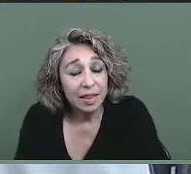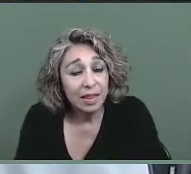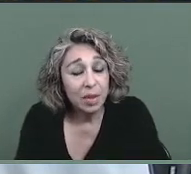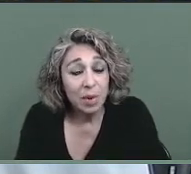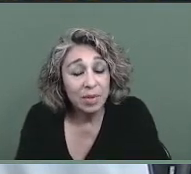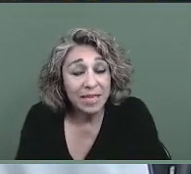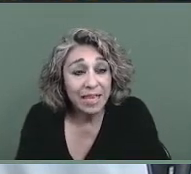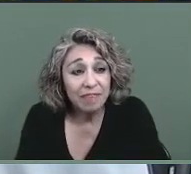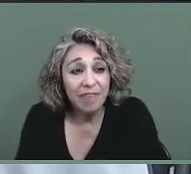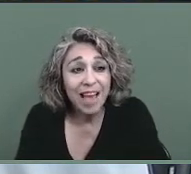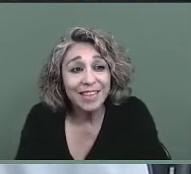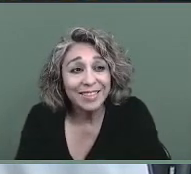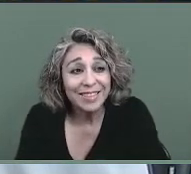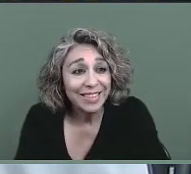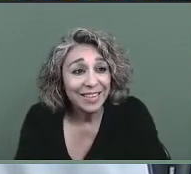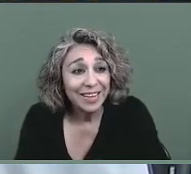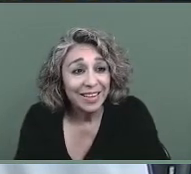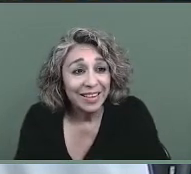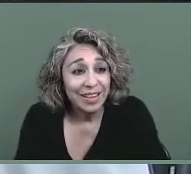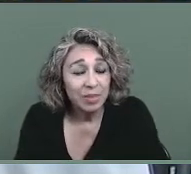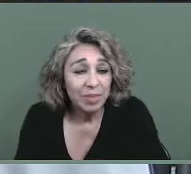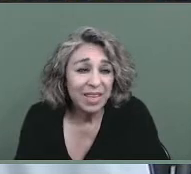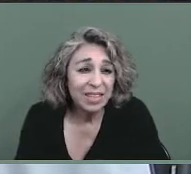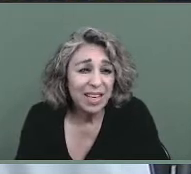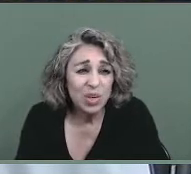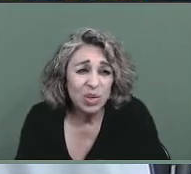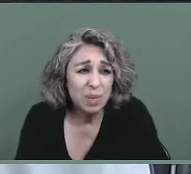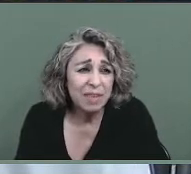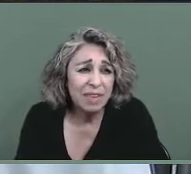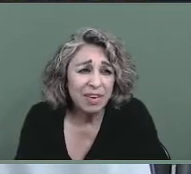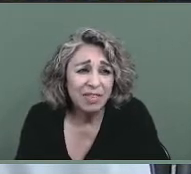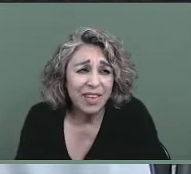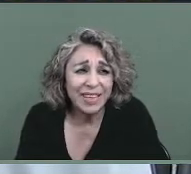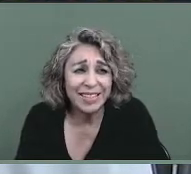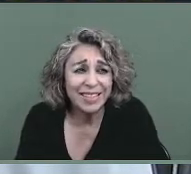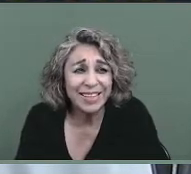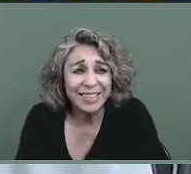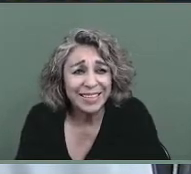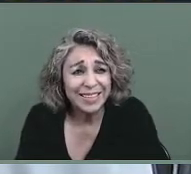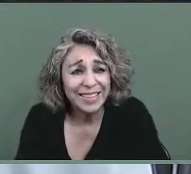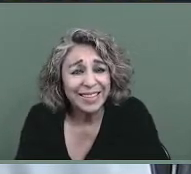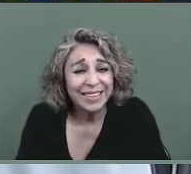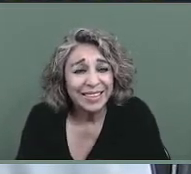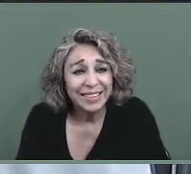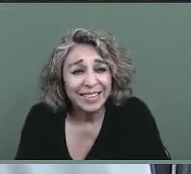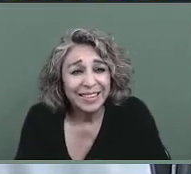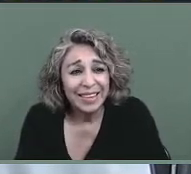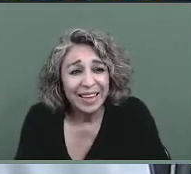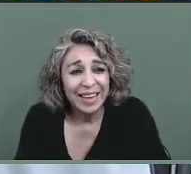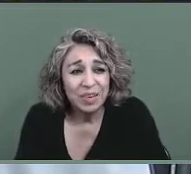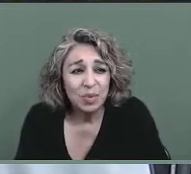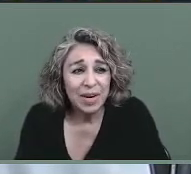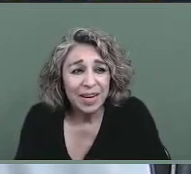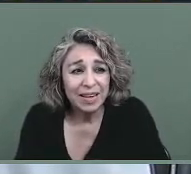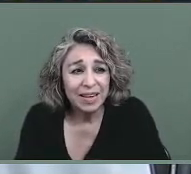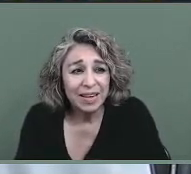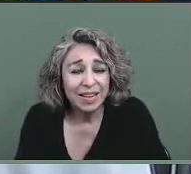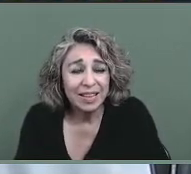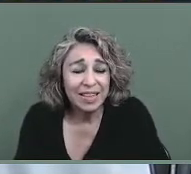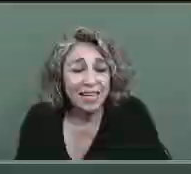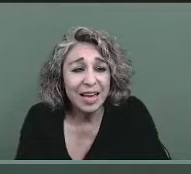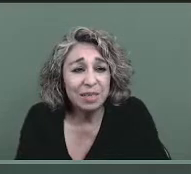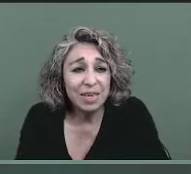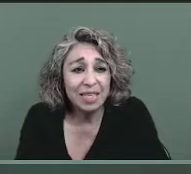they want me to say it fast because I don't speak very fast and what I the